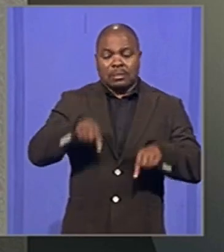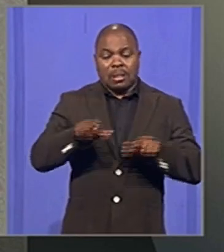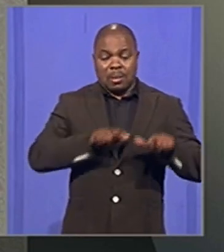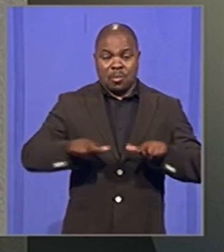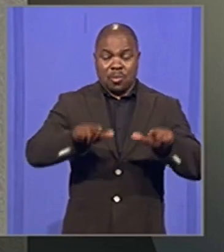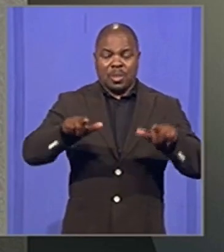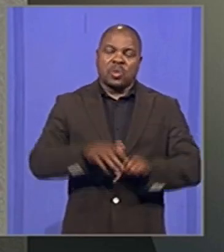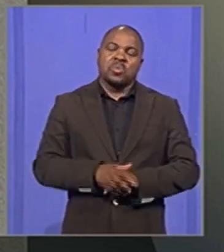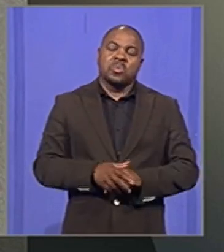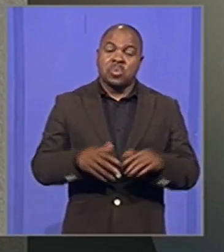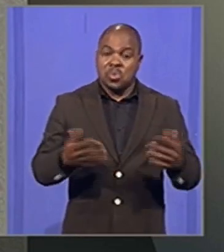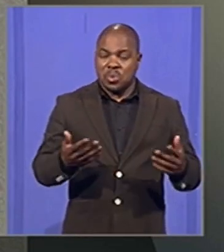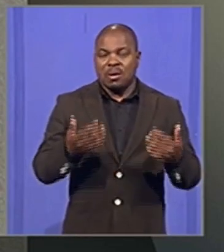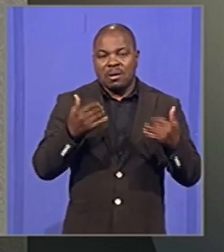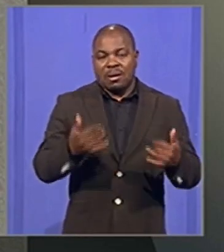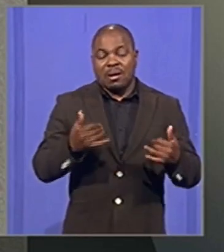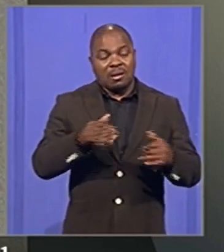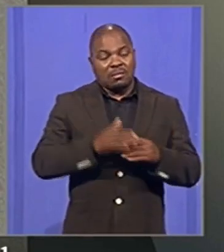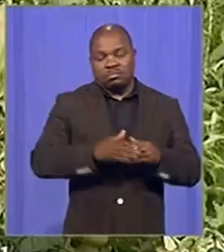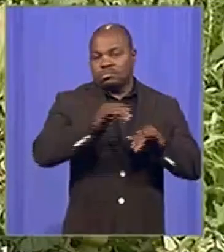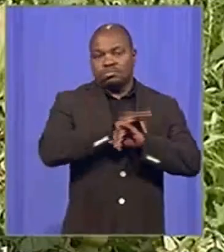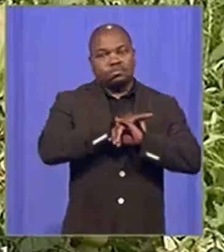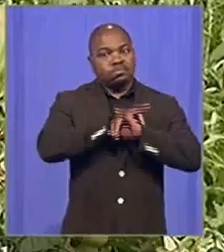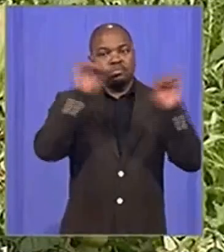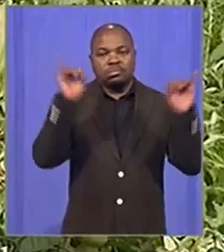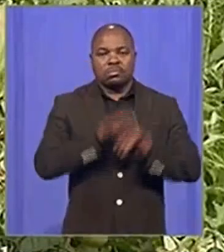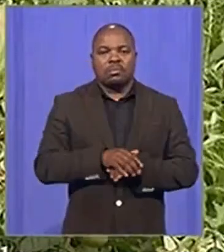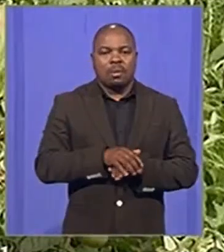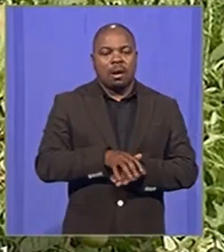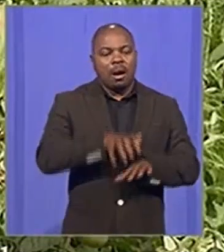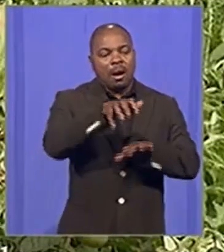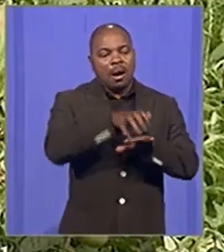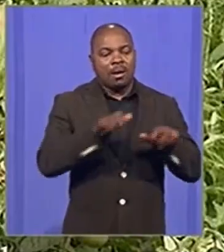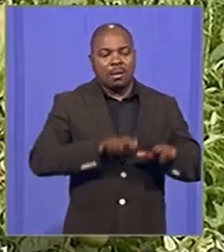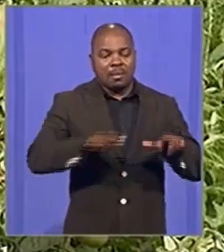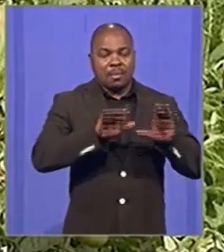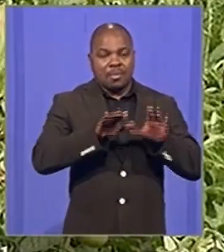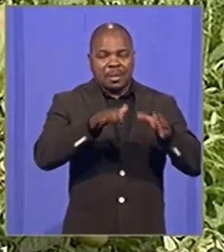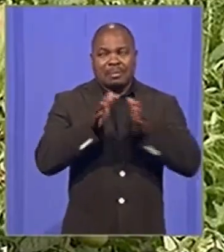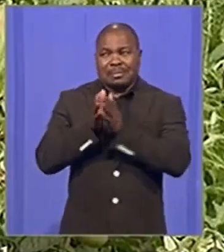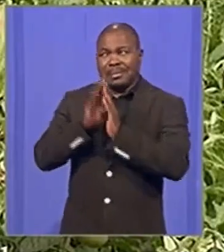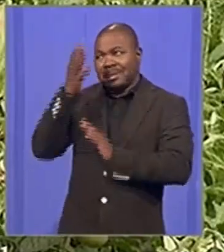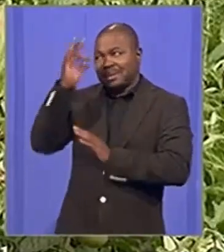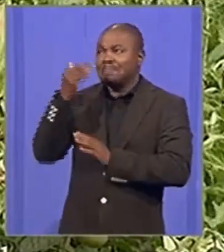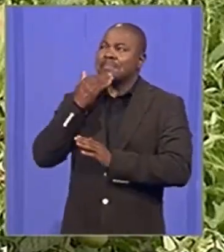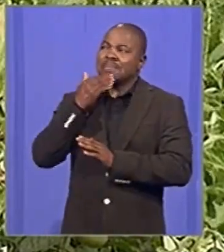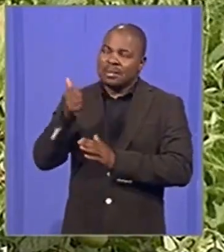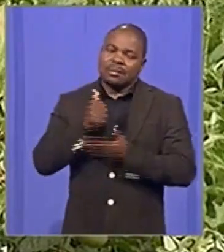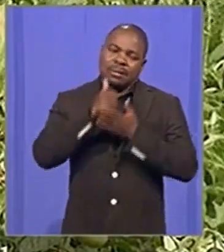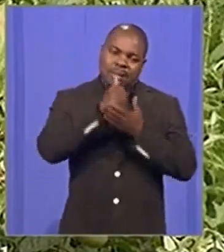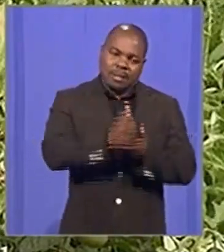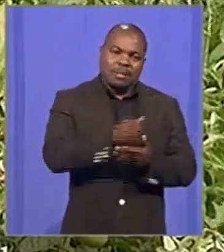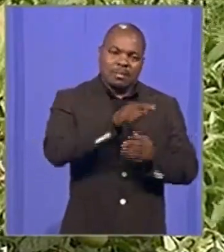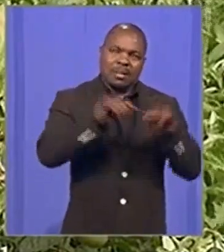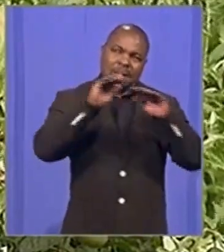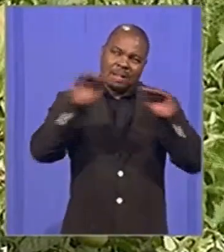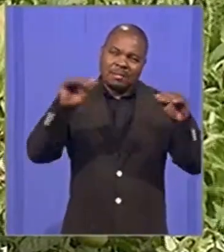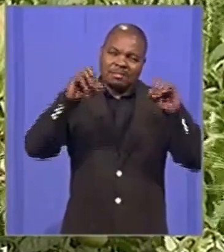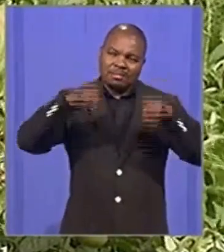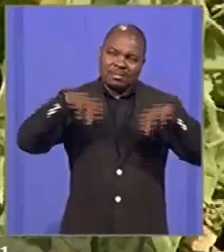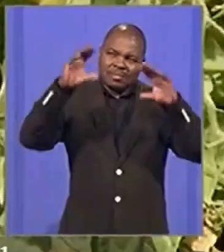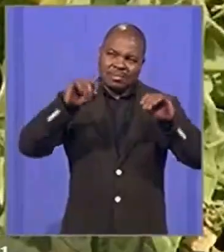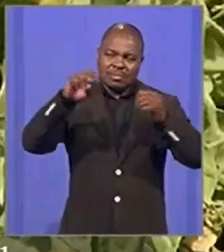Limpopo, and we have a recipe for disaster. Agri Limpopo e dirile bokuelo go puso go leka ka natla go rarabolola bothata ba legato la